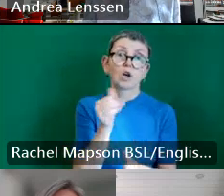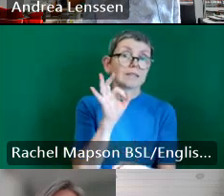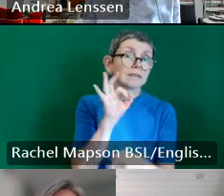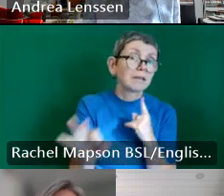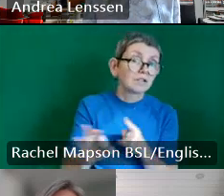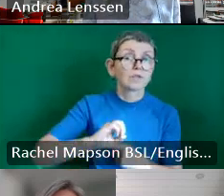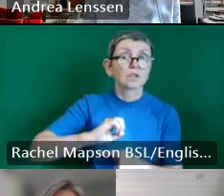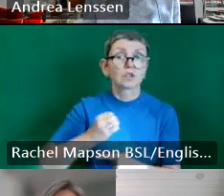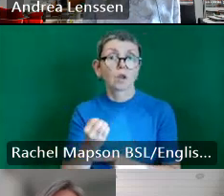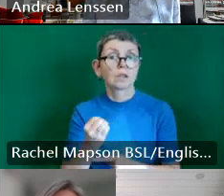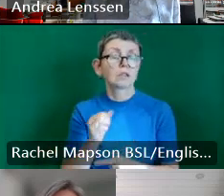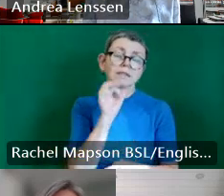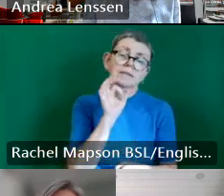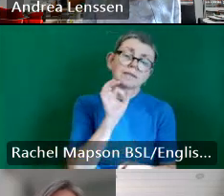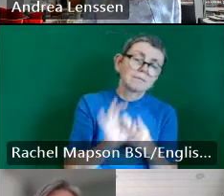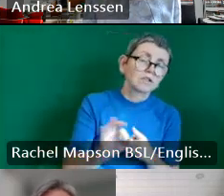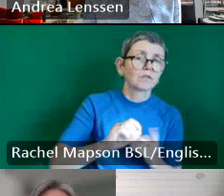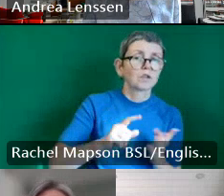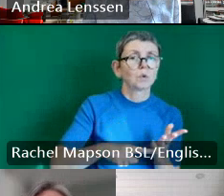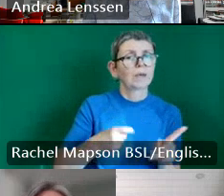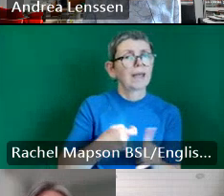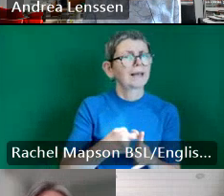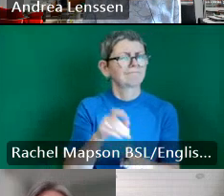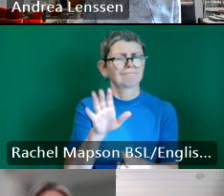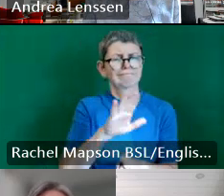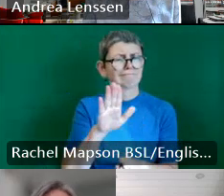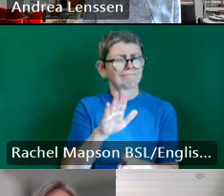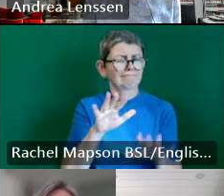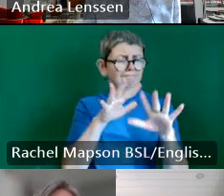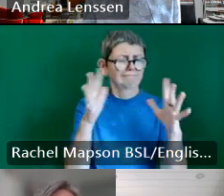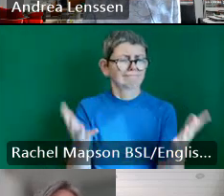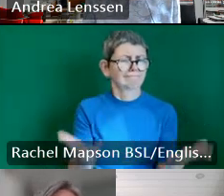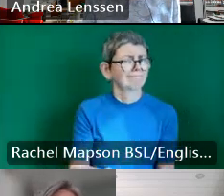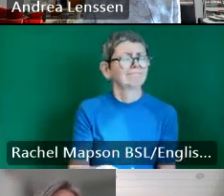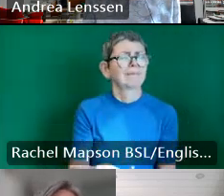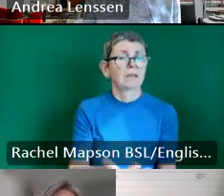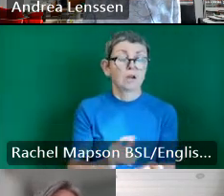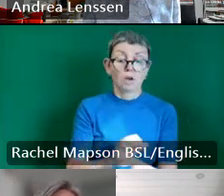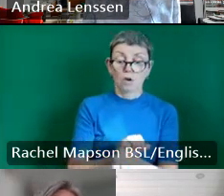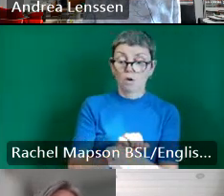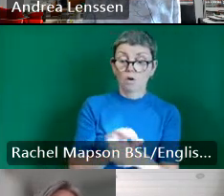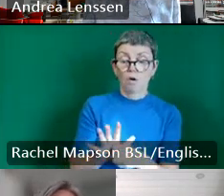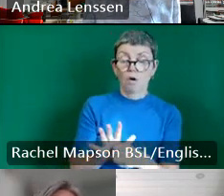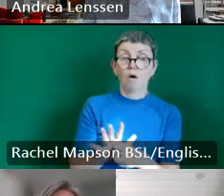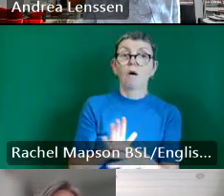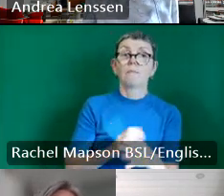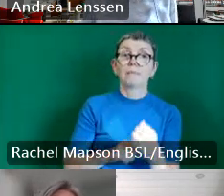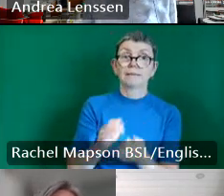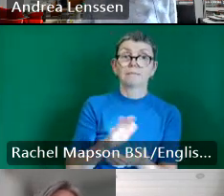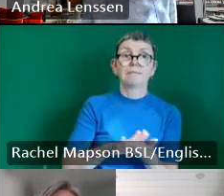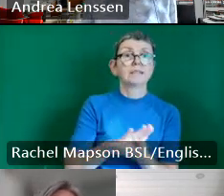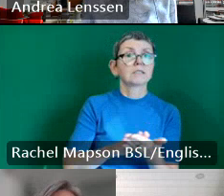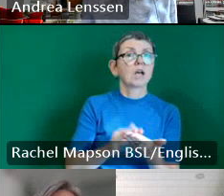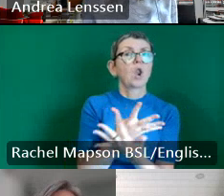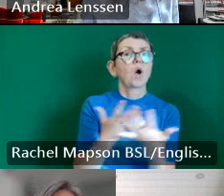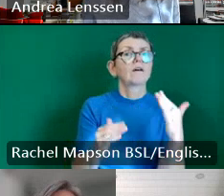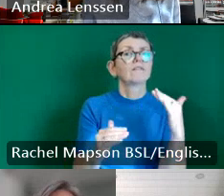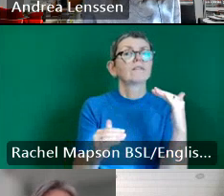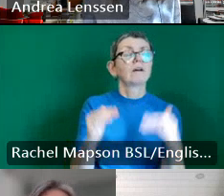global problem seen throughout. COVID-19 pandemic highlighted a lot of the disparities across the UK that some people were